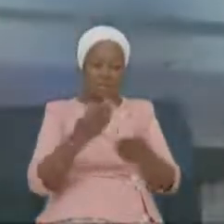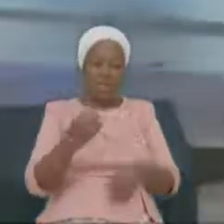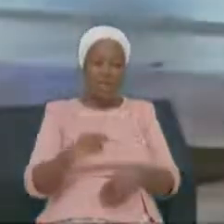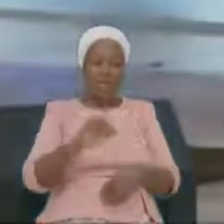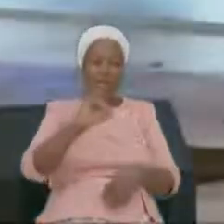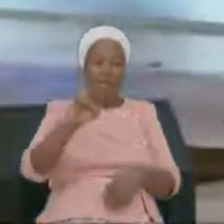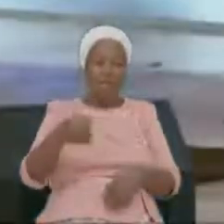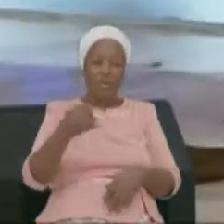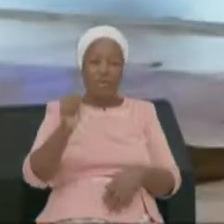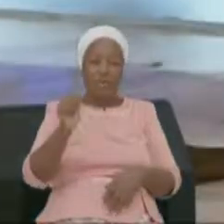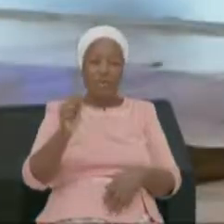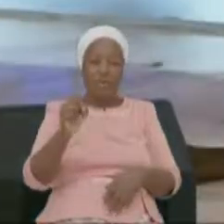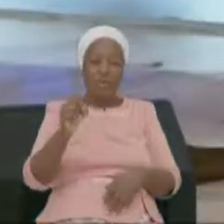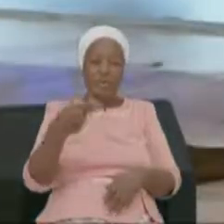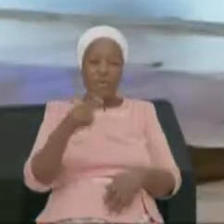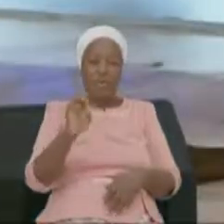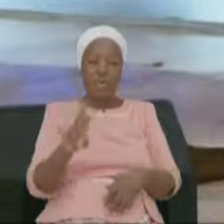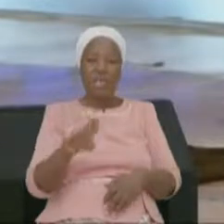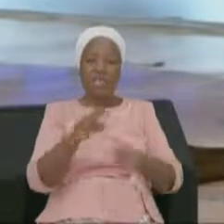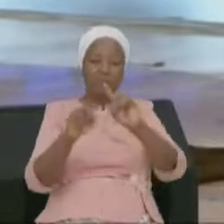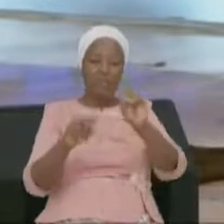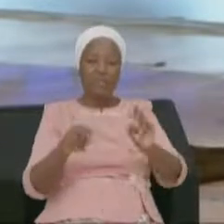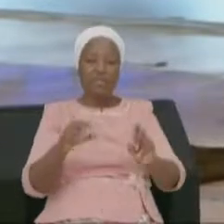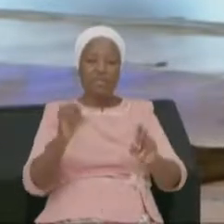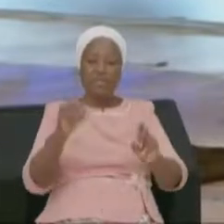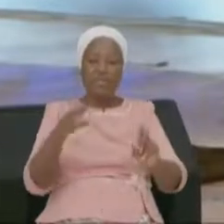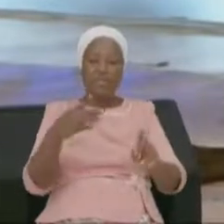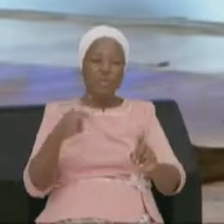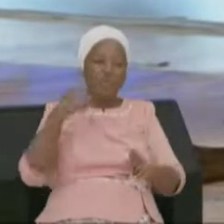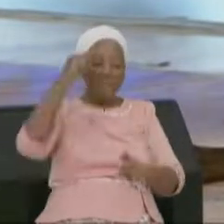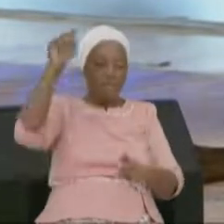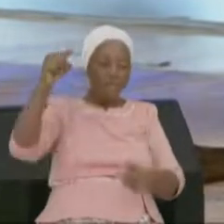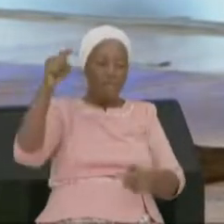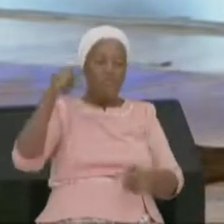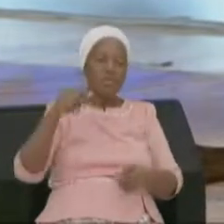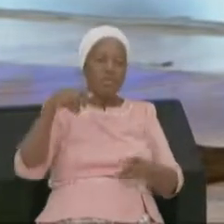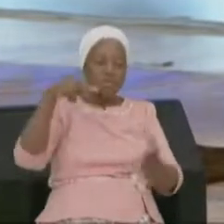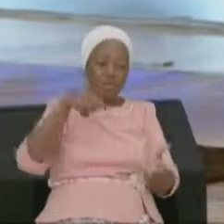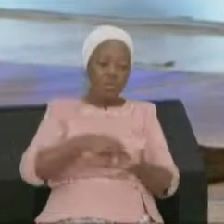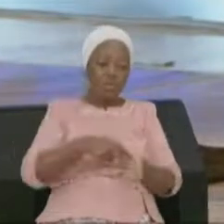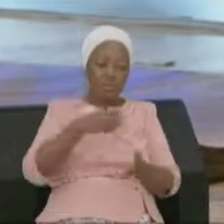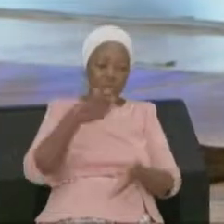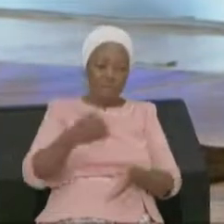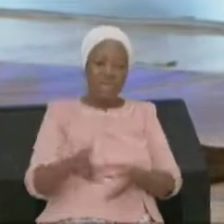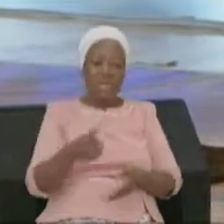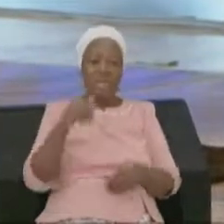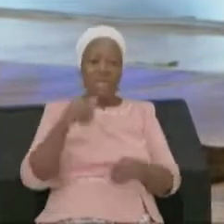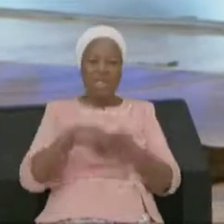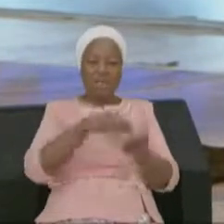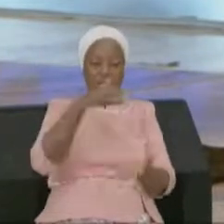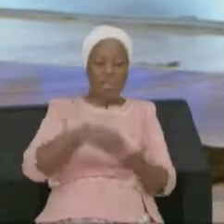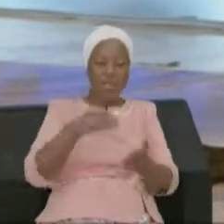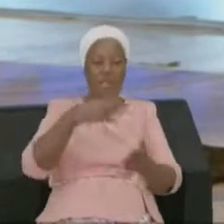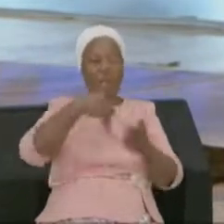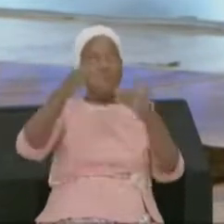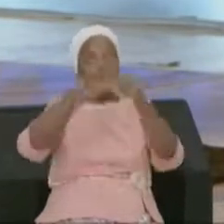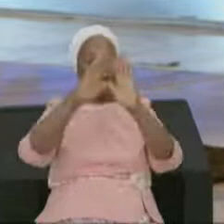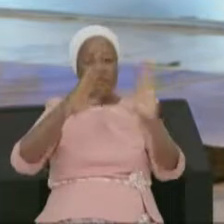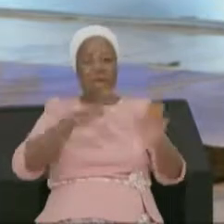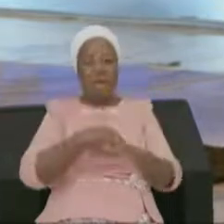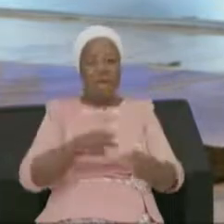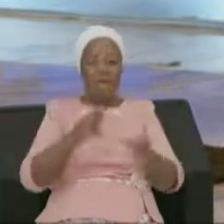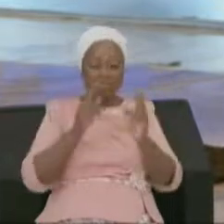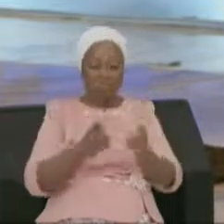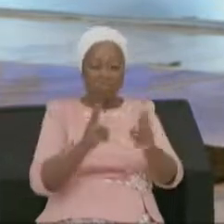Jasher? So the sun stood still in the midst of heaven and hasted not to go